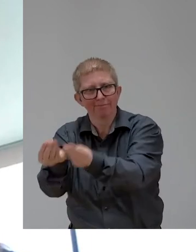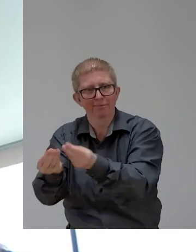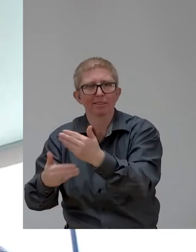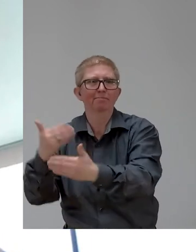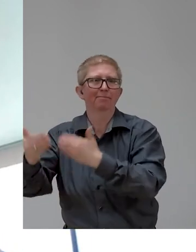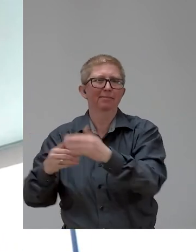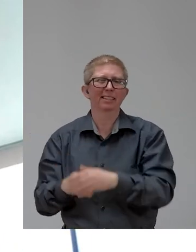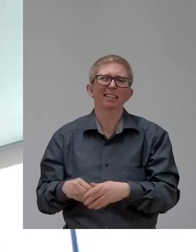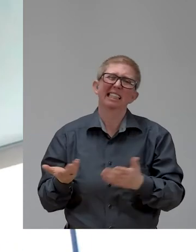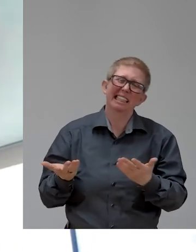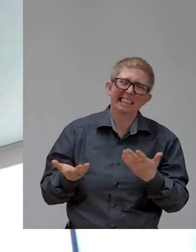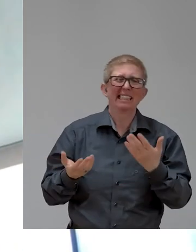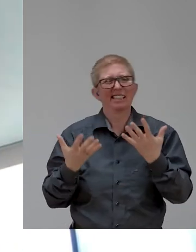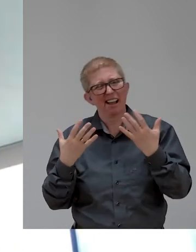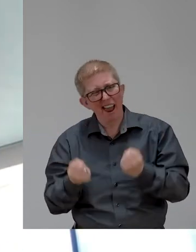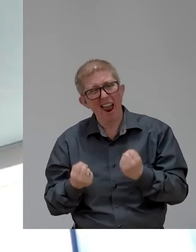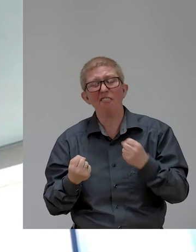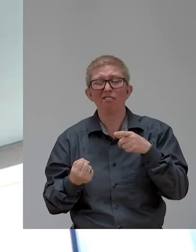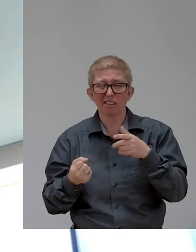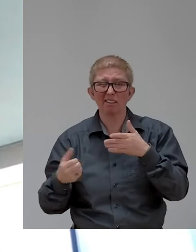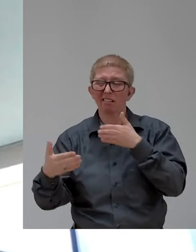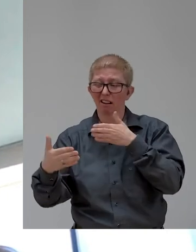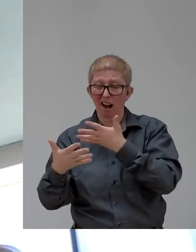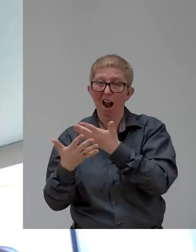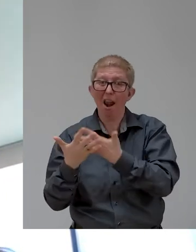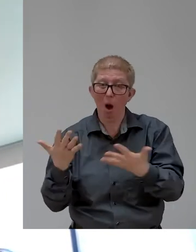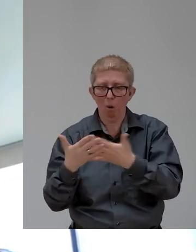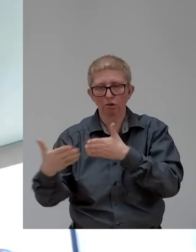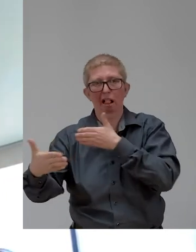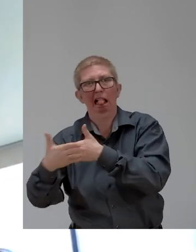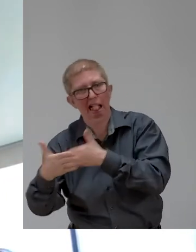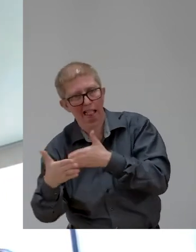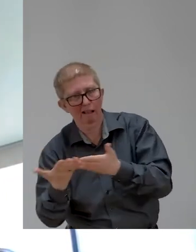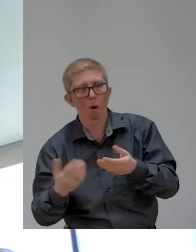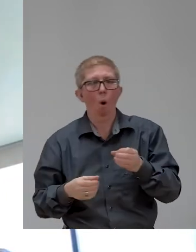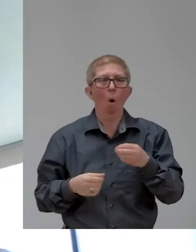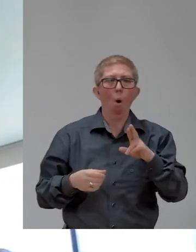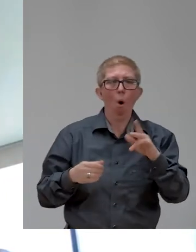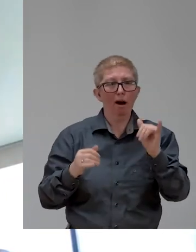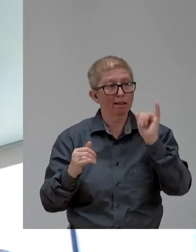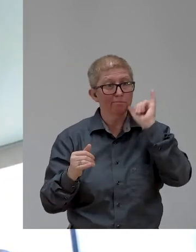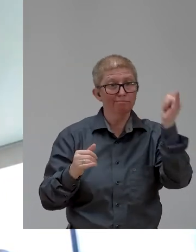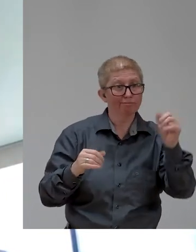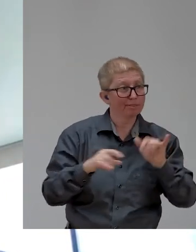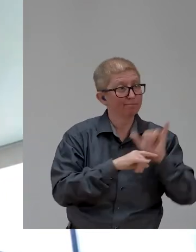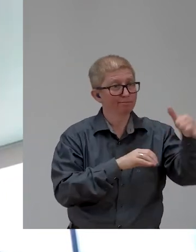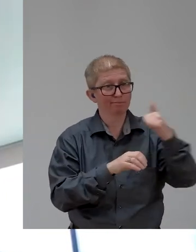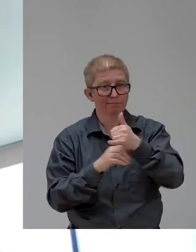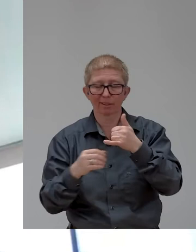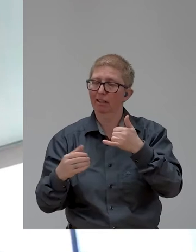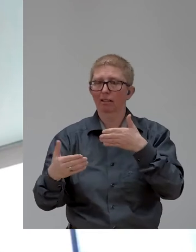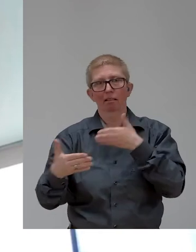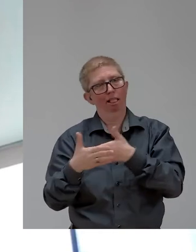language and mobility, so it's not very easy for disability rights NGOs to participate to conferences such as Zero Project.